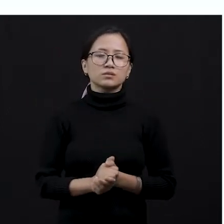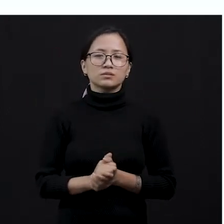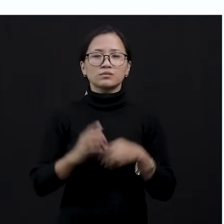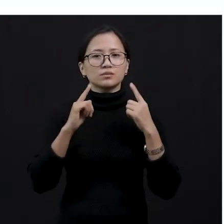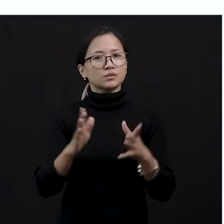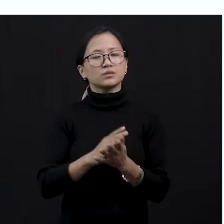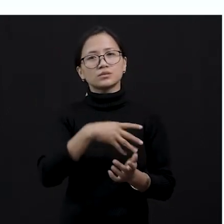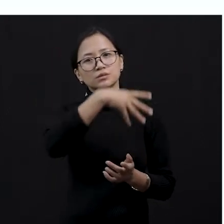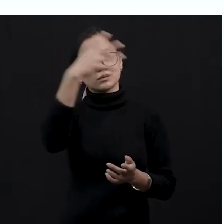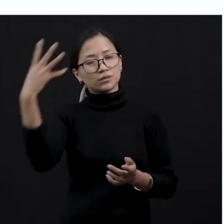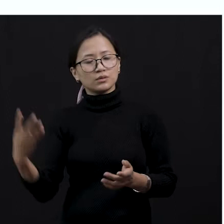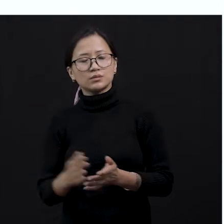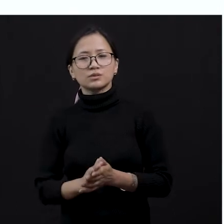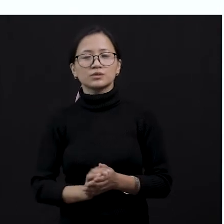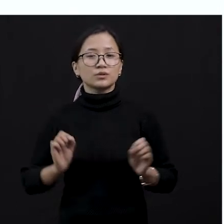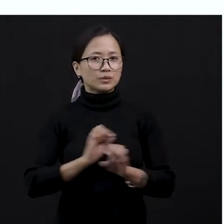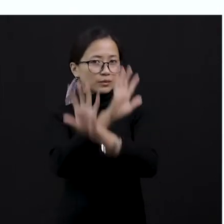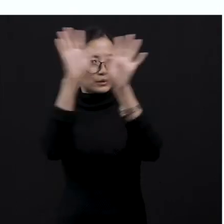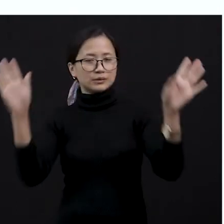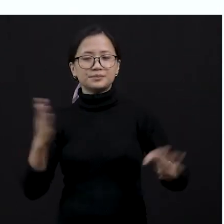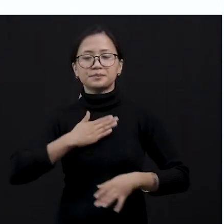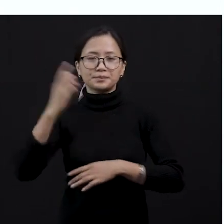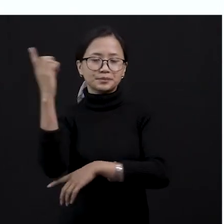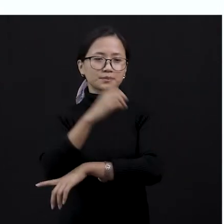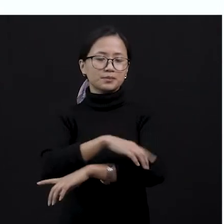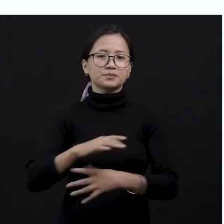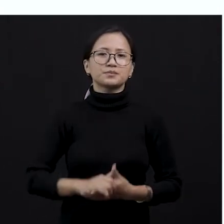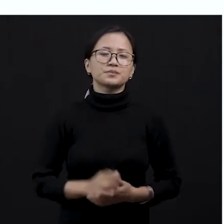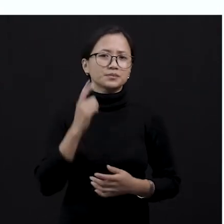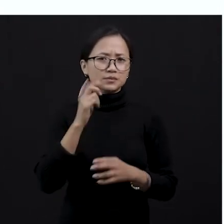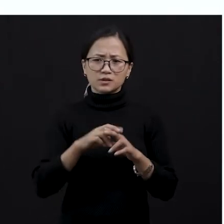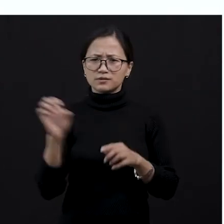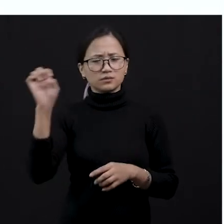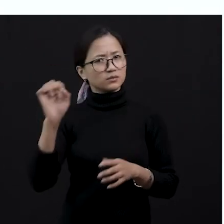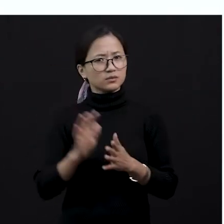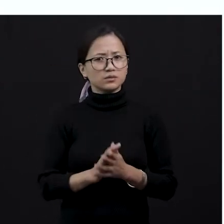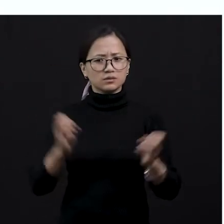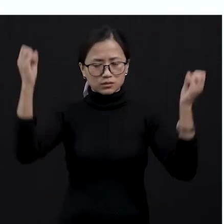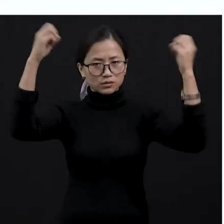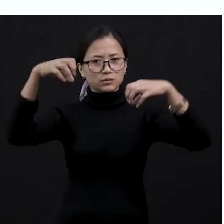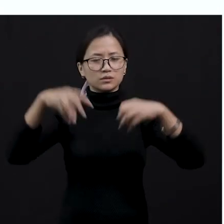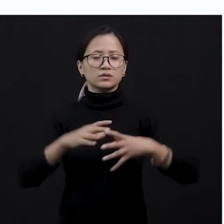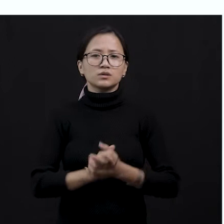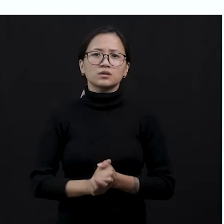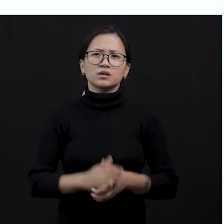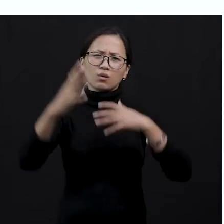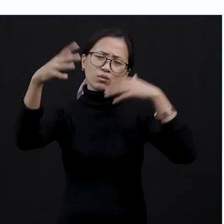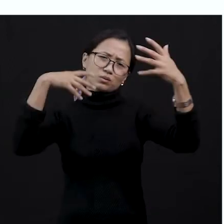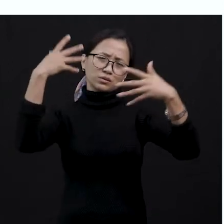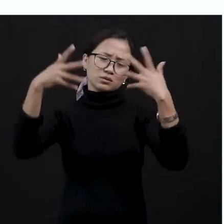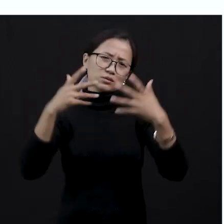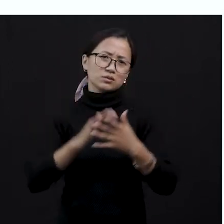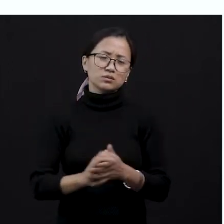brighten my day again. See, the poet is saying that even if it is raining, even if it is